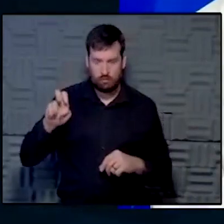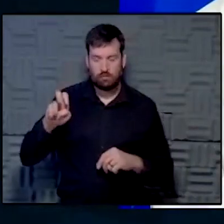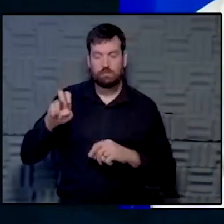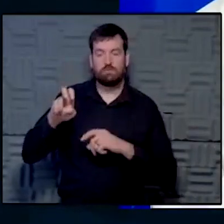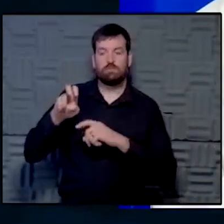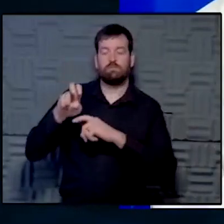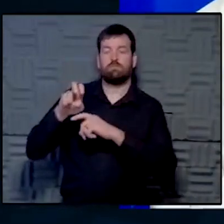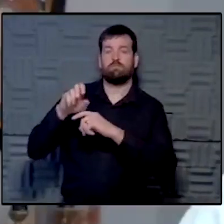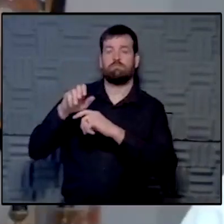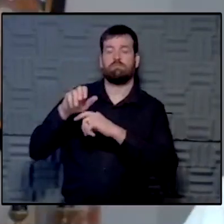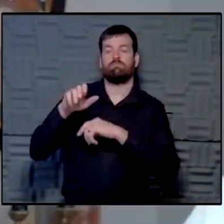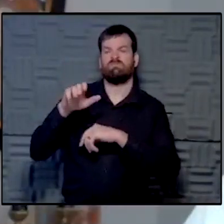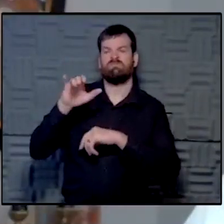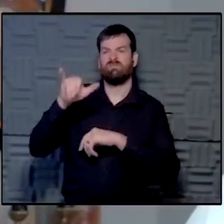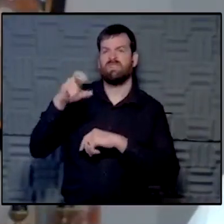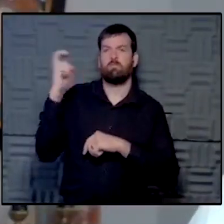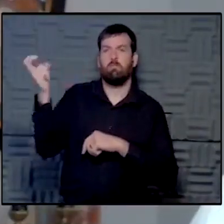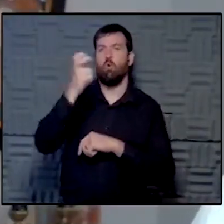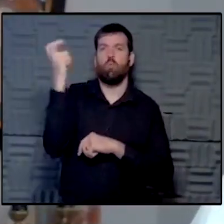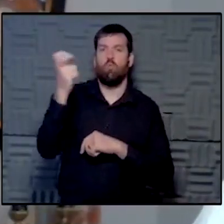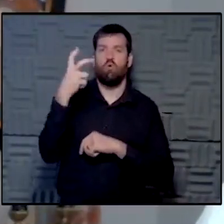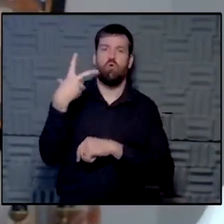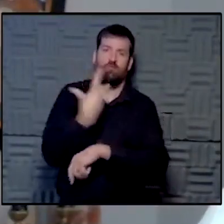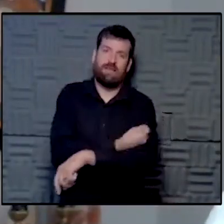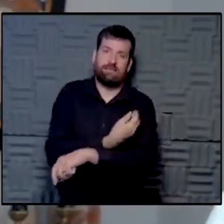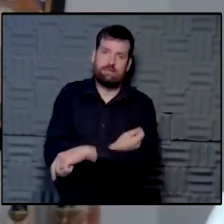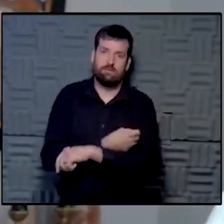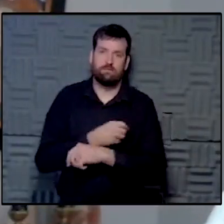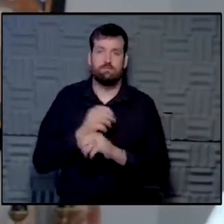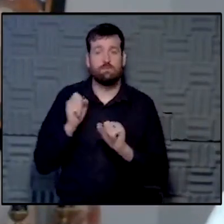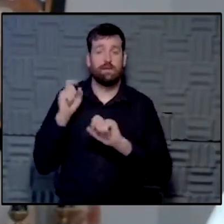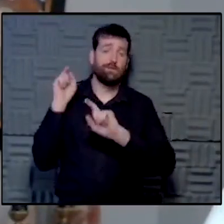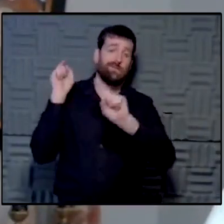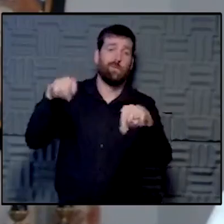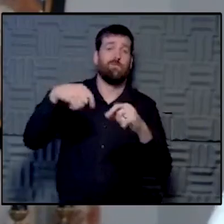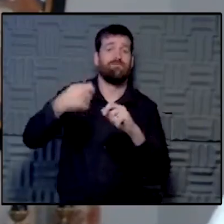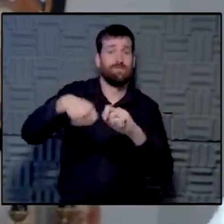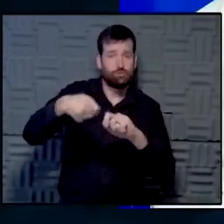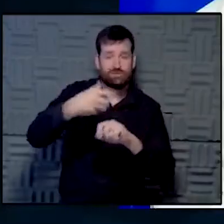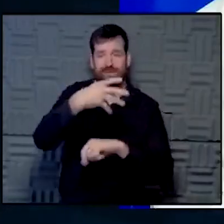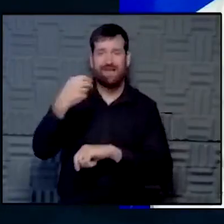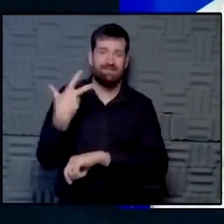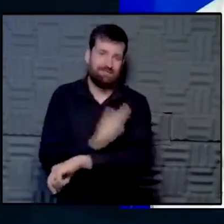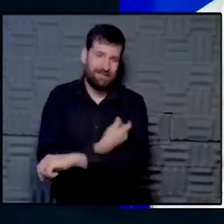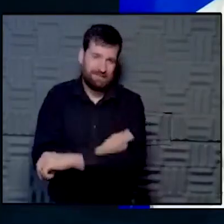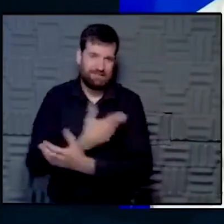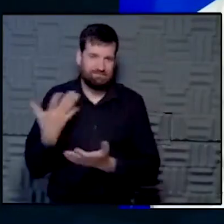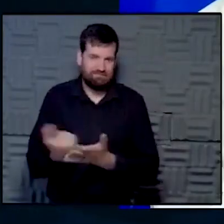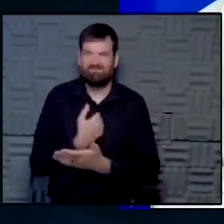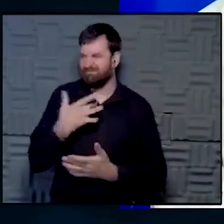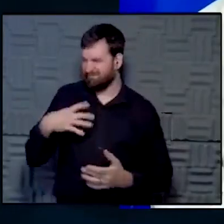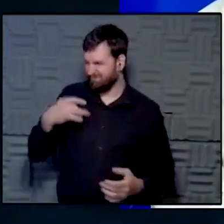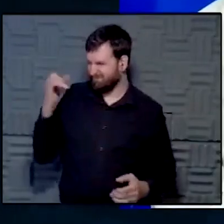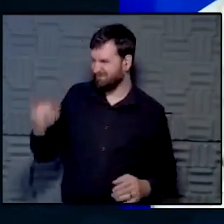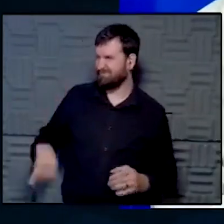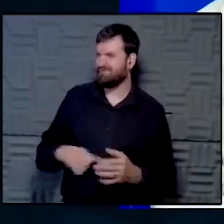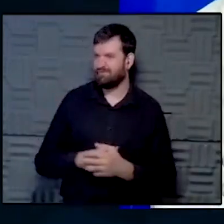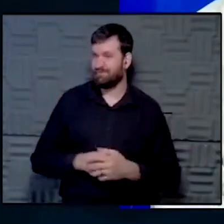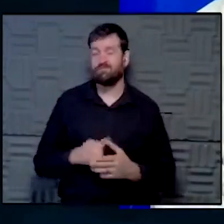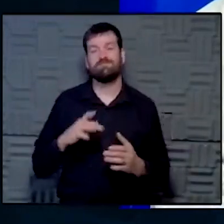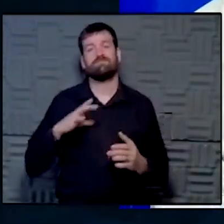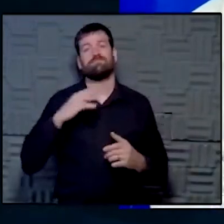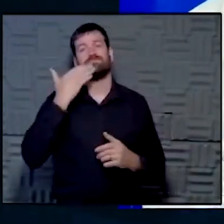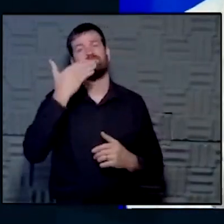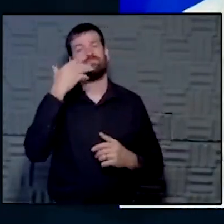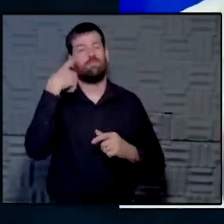the mobile vaccination clinic is. So you can go catch some crappies and get a vaccine at the same time. I like that plan already. All right. Thank